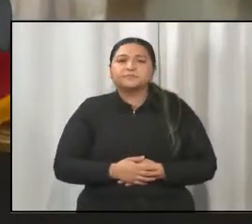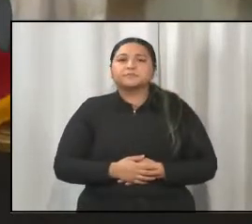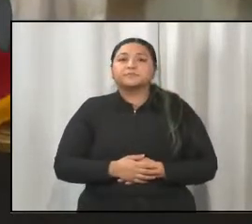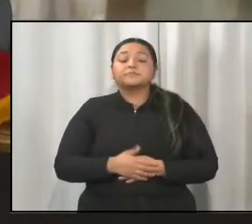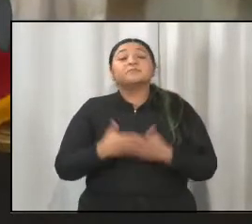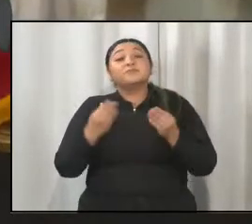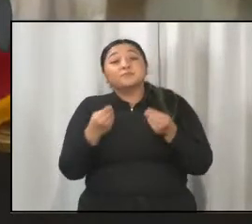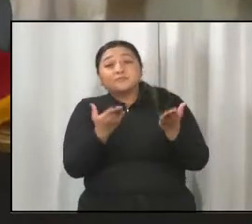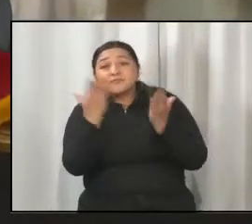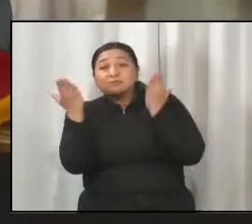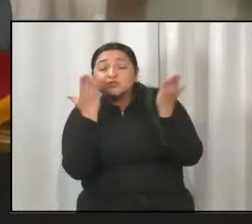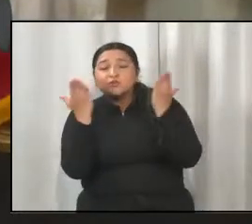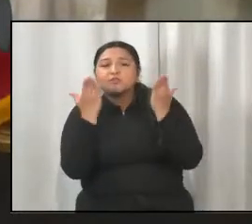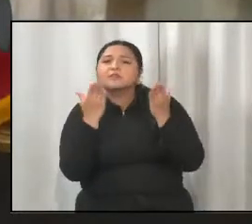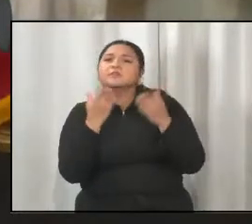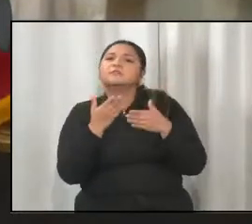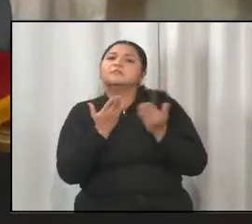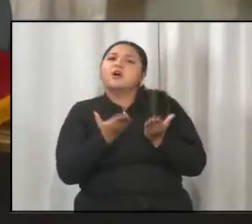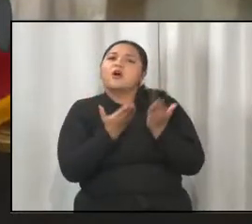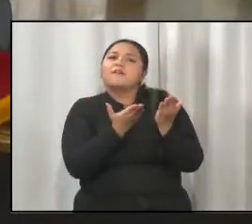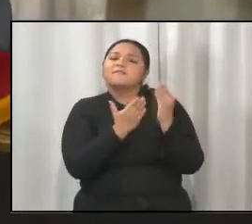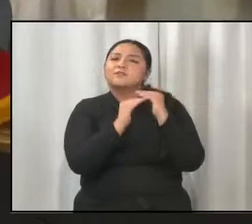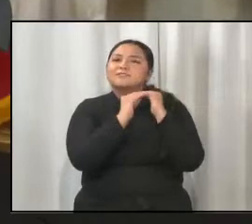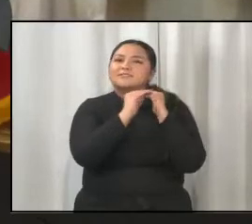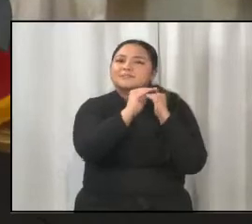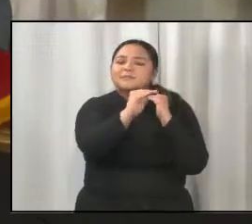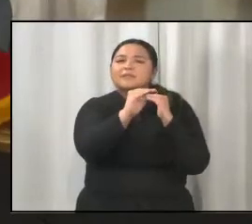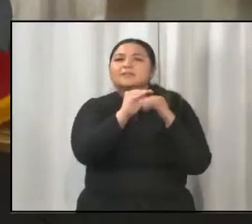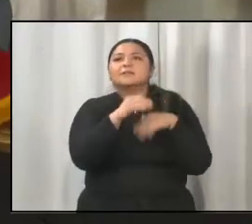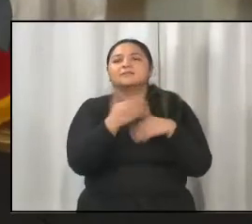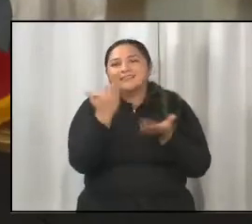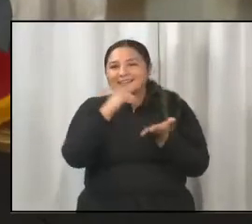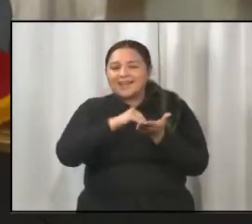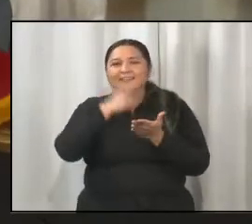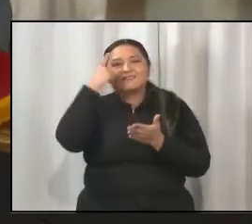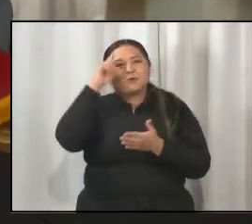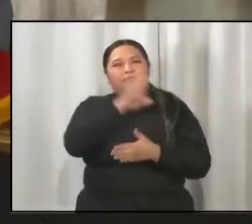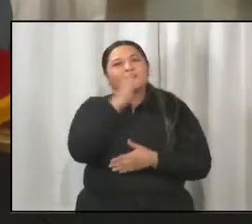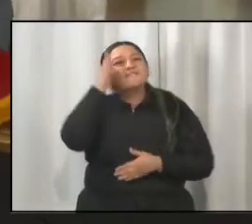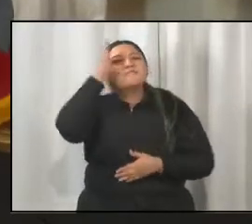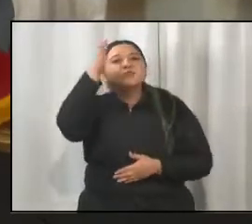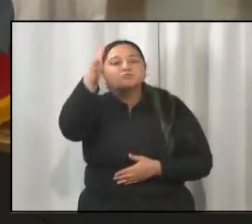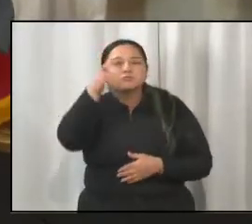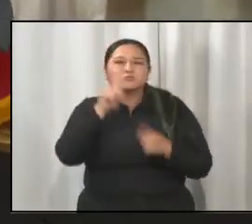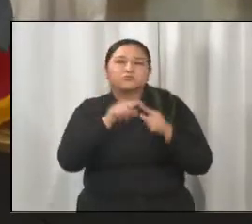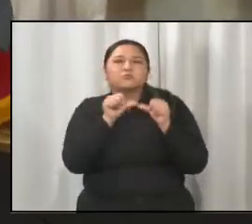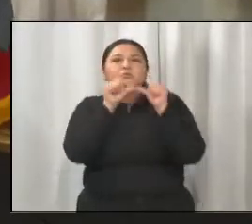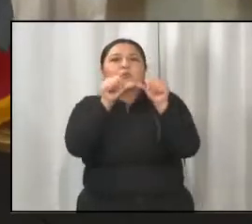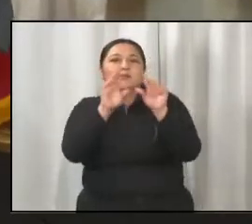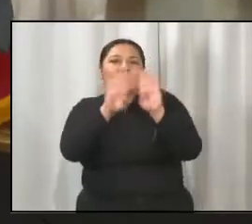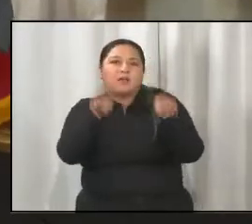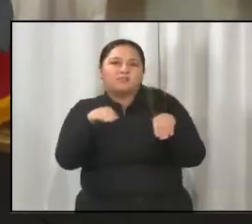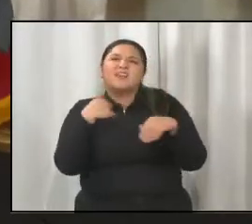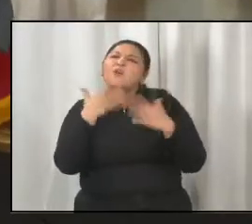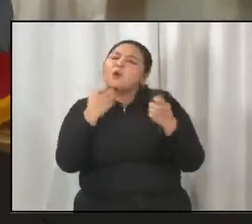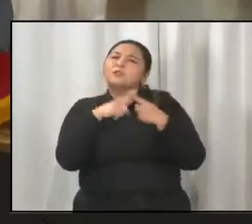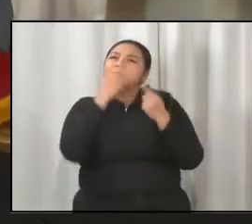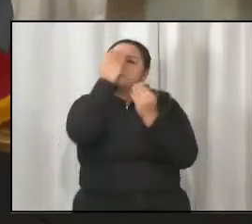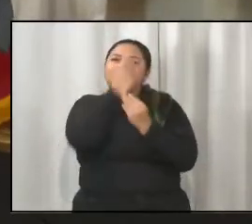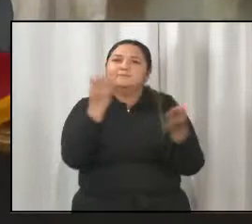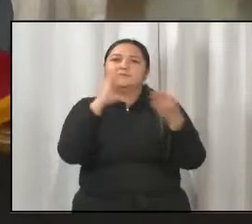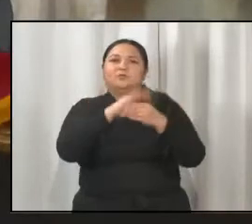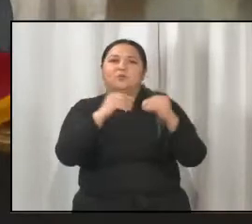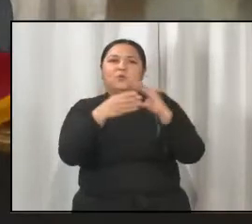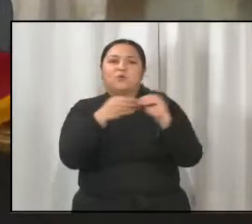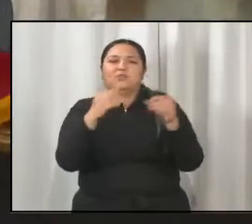create that stability and, again, really towards that permanent housing. I wanted to share a story just so people understand the impact